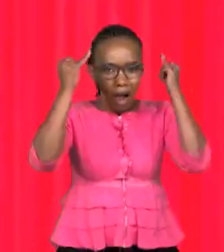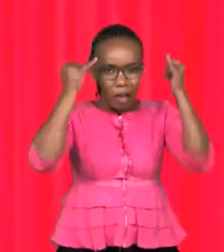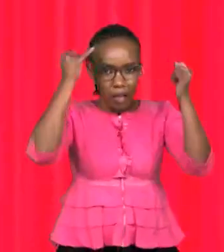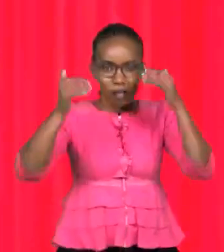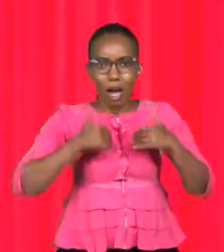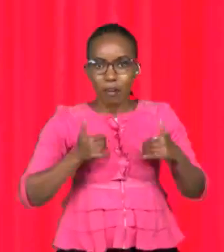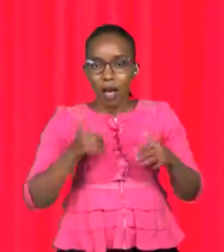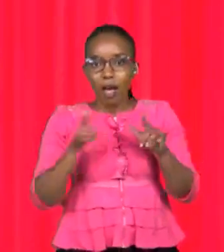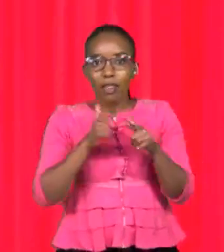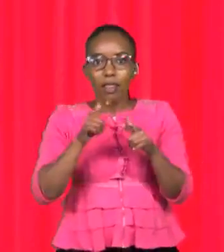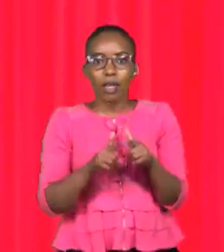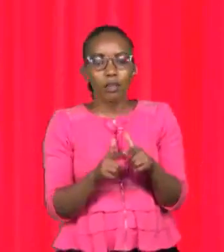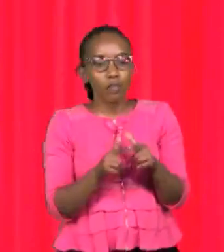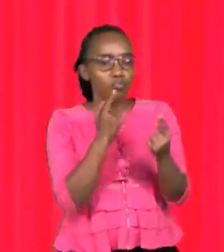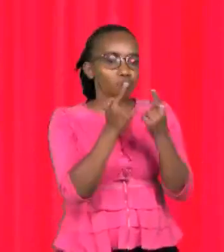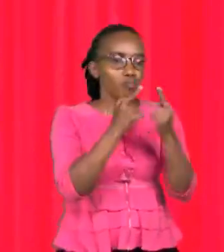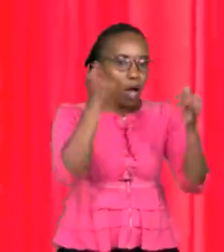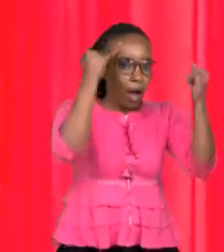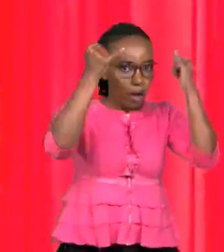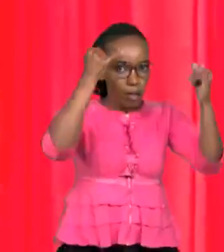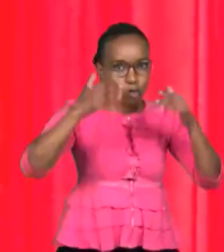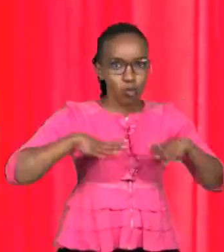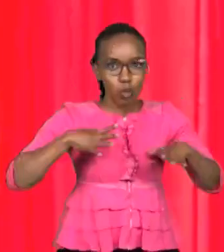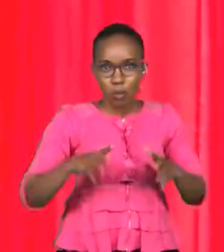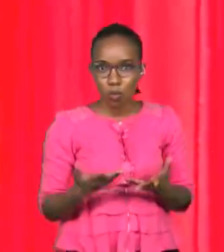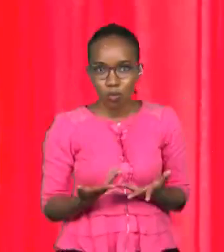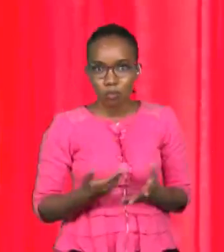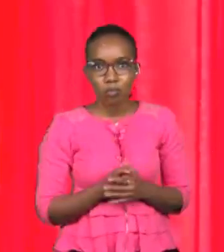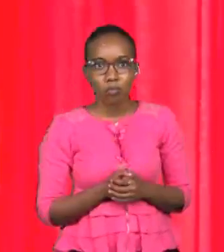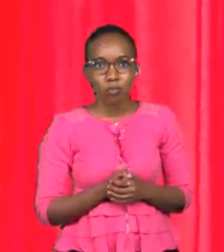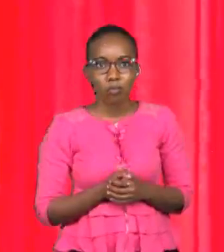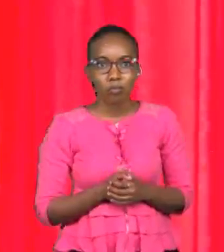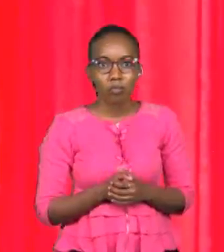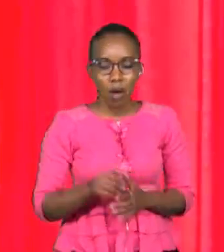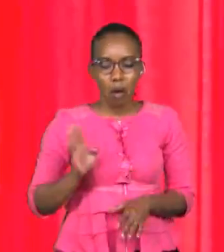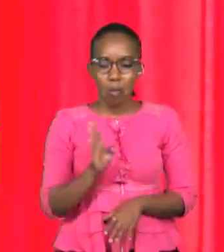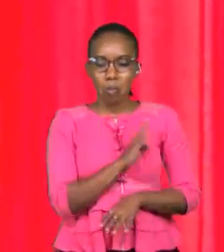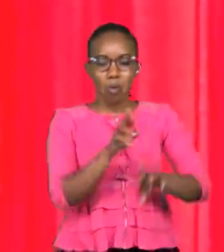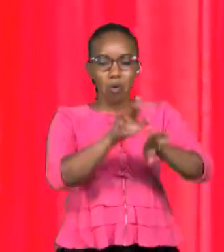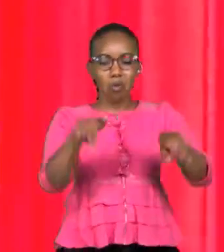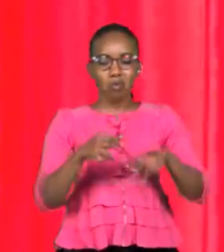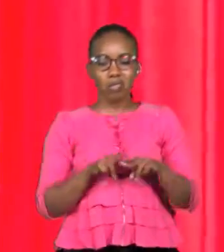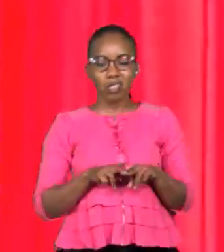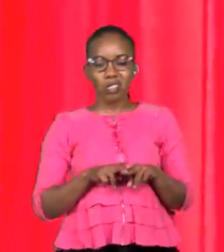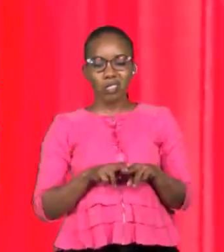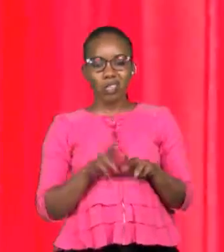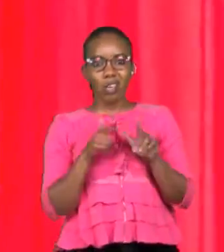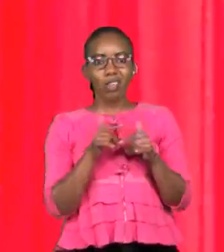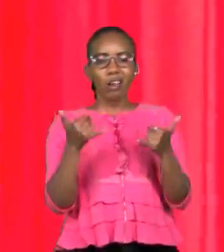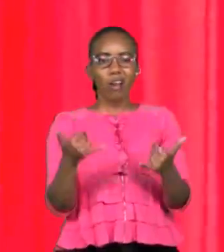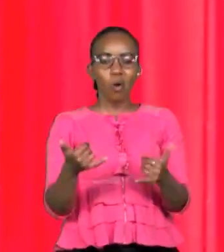let them bring their ideas to the people. Maneno ya kwenda kukaa kwa boardroom kusema sasa tunaanza